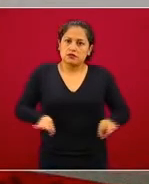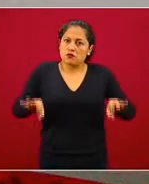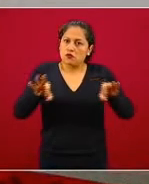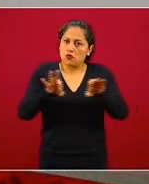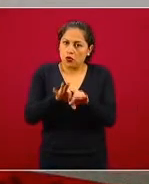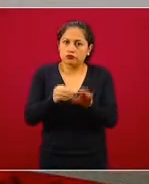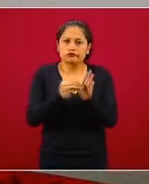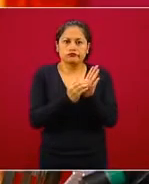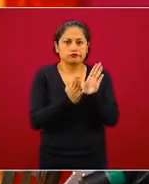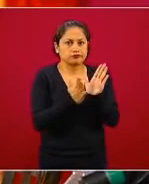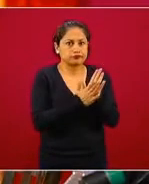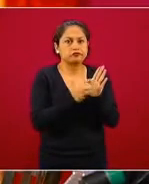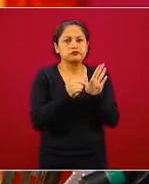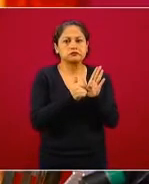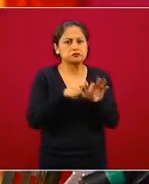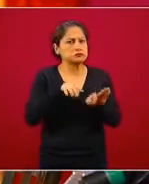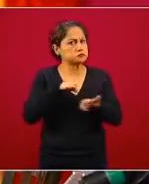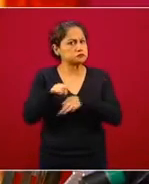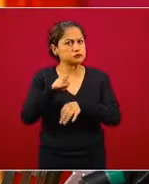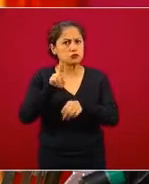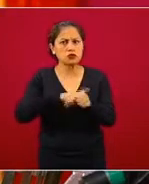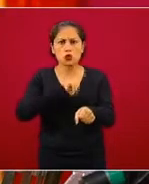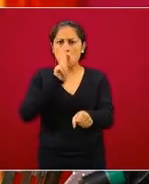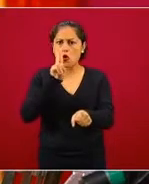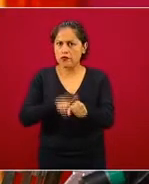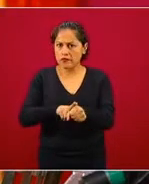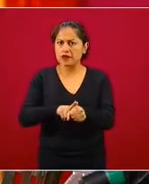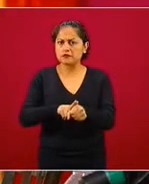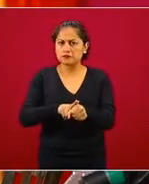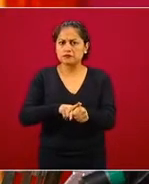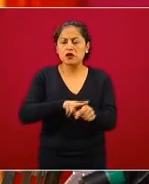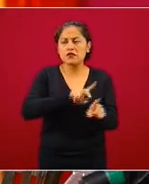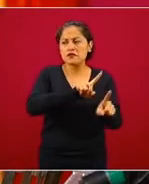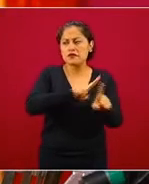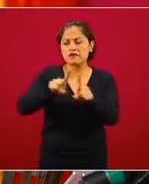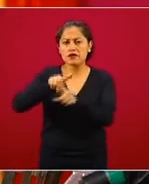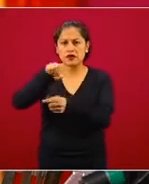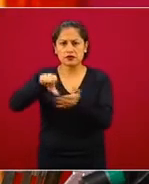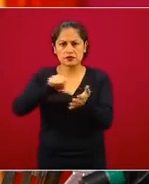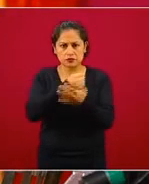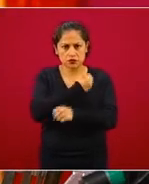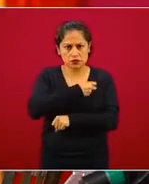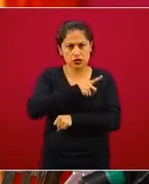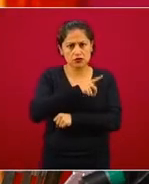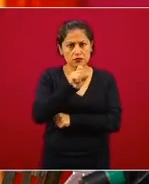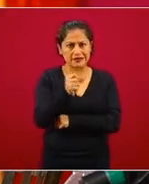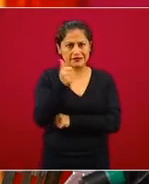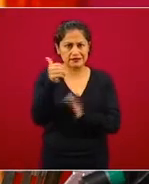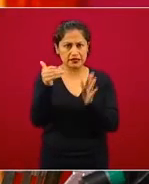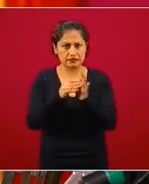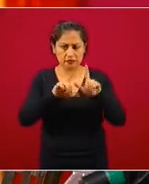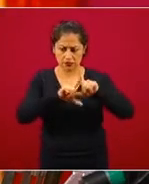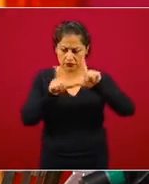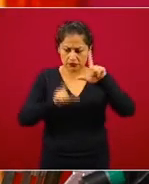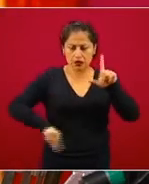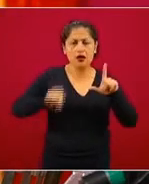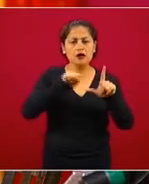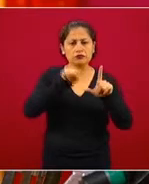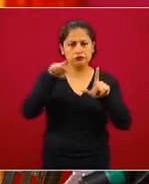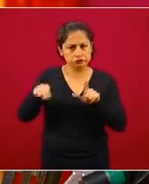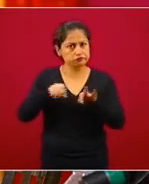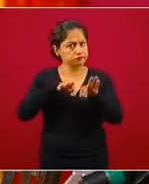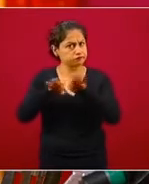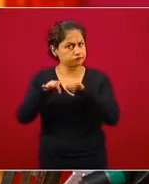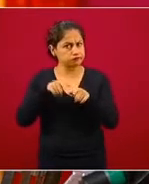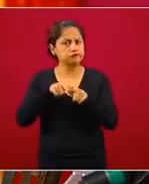yesterday están about our national operando vaccination normalmente program, the los same thing 26,000 applies unidades de to salud, our national incluyendo todos los reproductive centros de health salud. campaign. El programa nacional, Family a